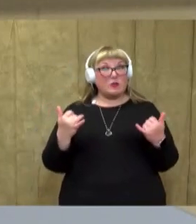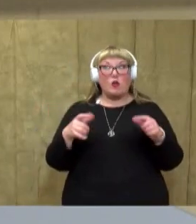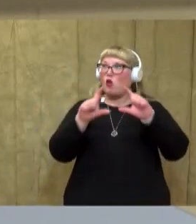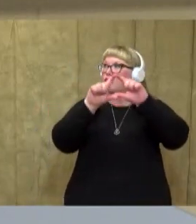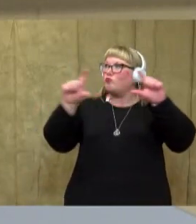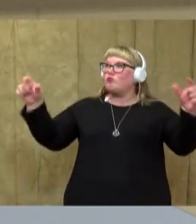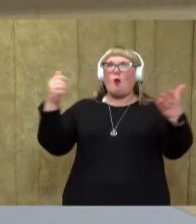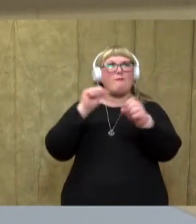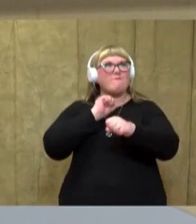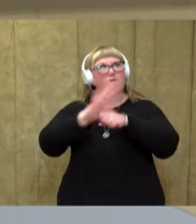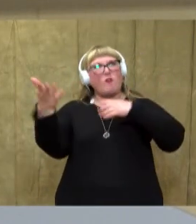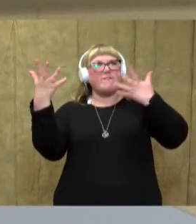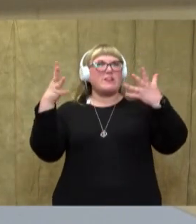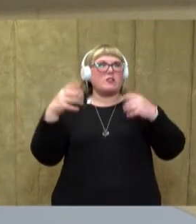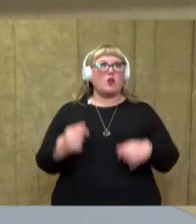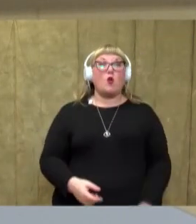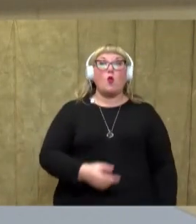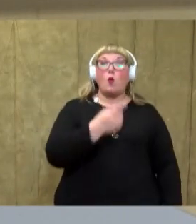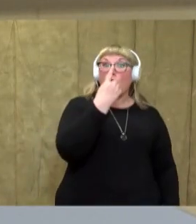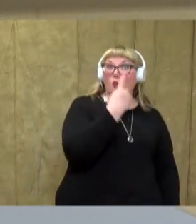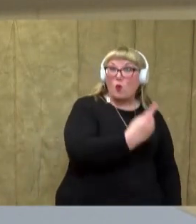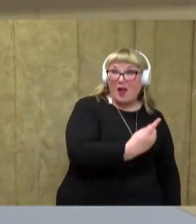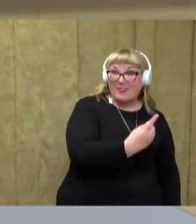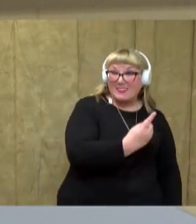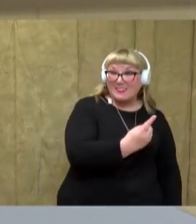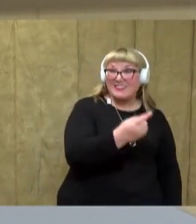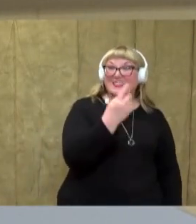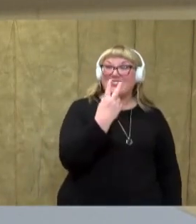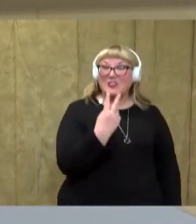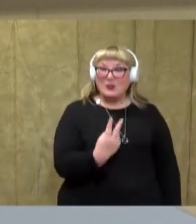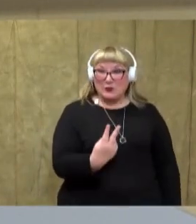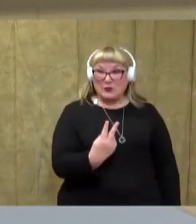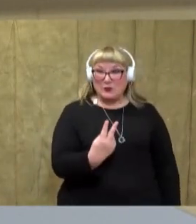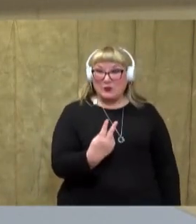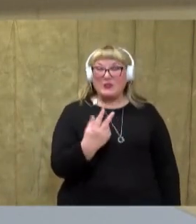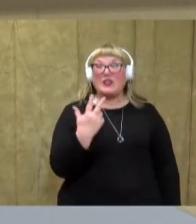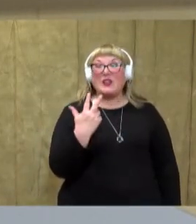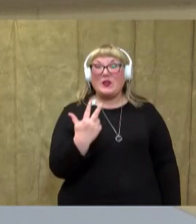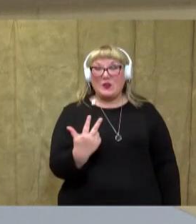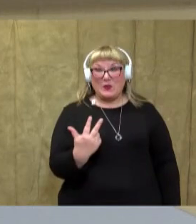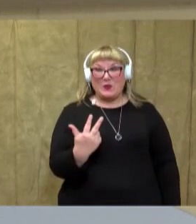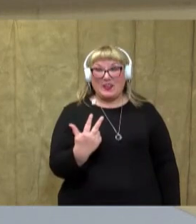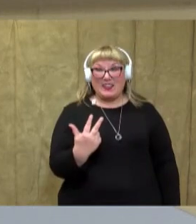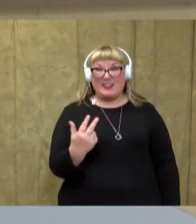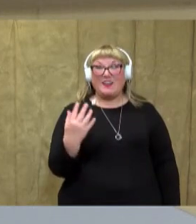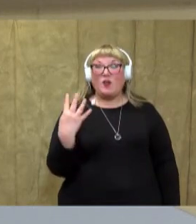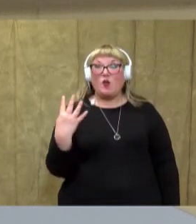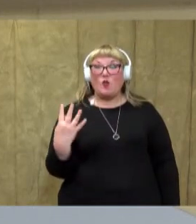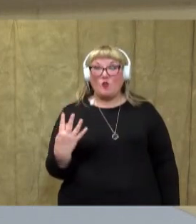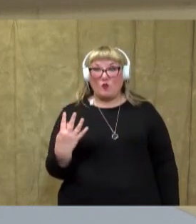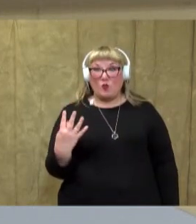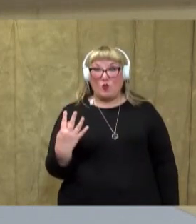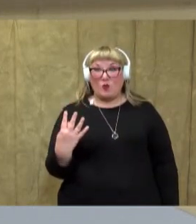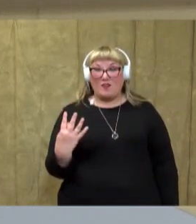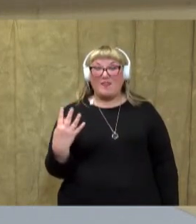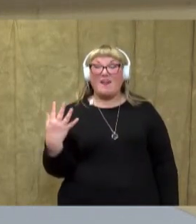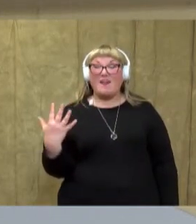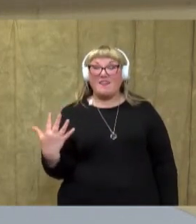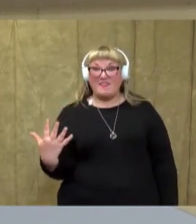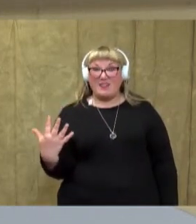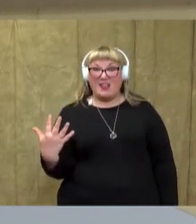entire row full. Let's count them all together. 1, 2, 3,